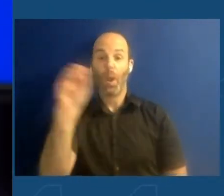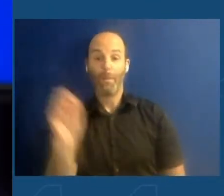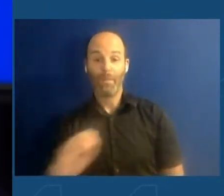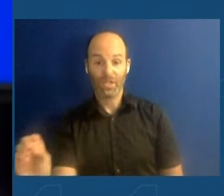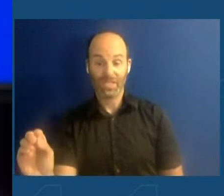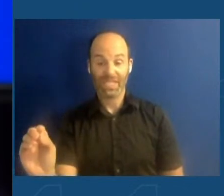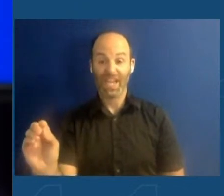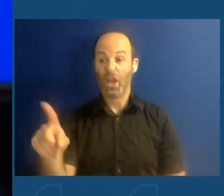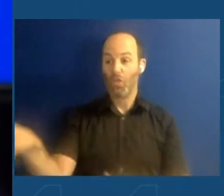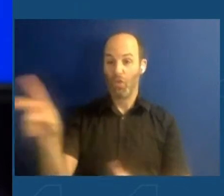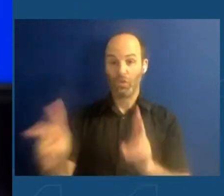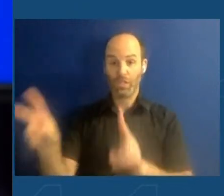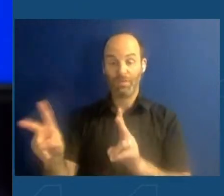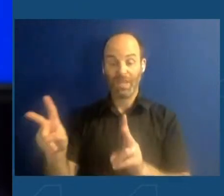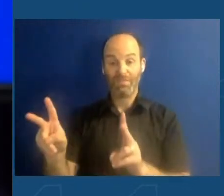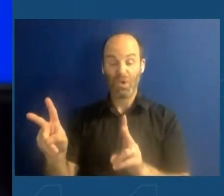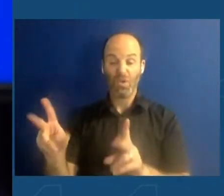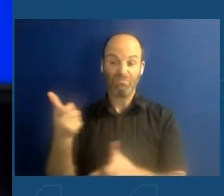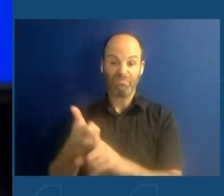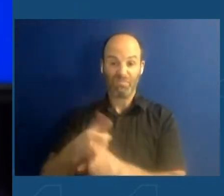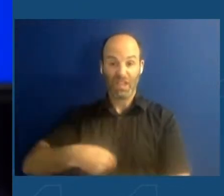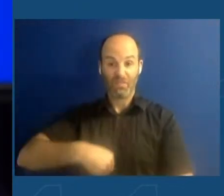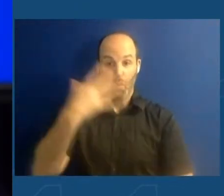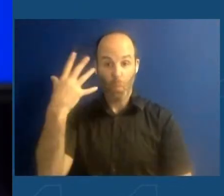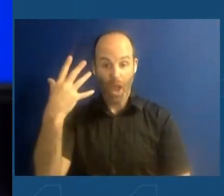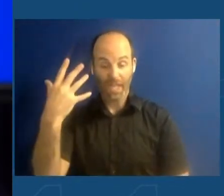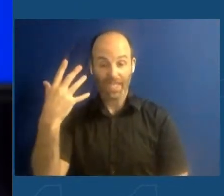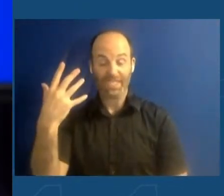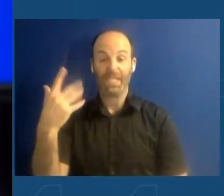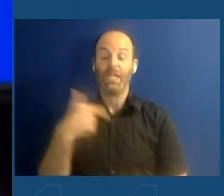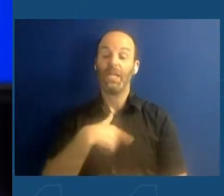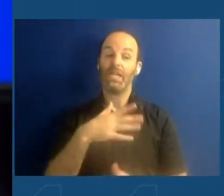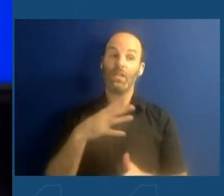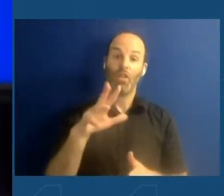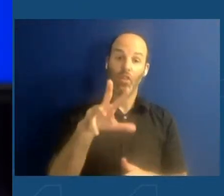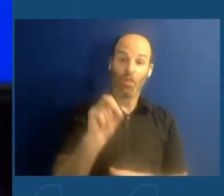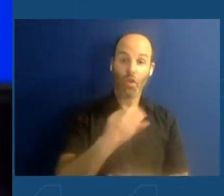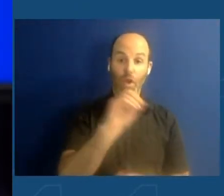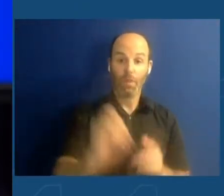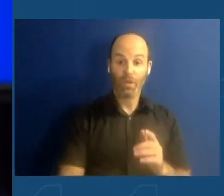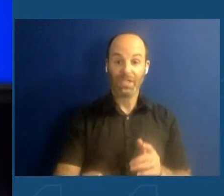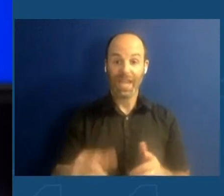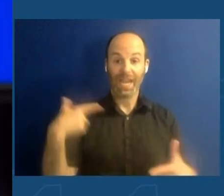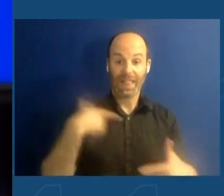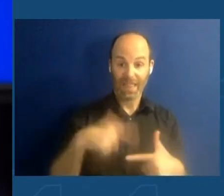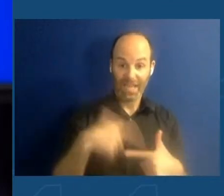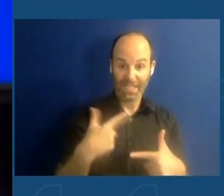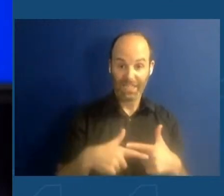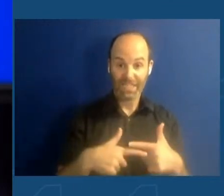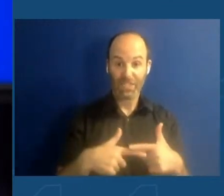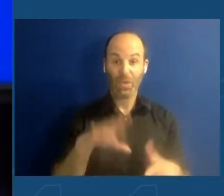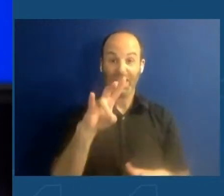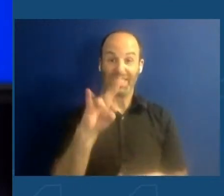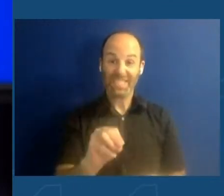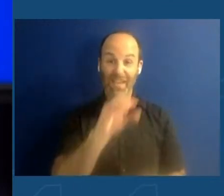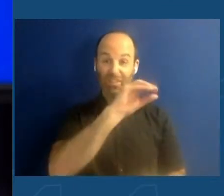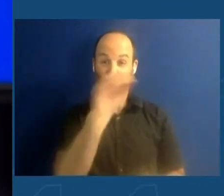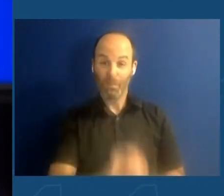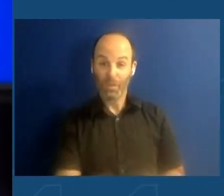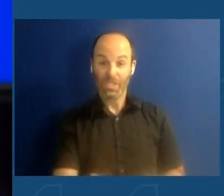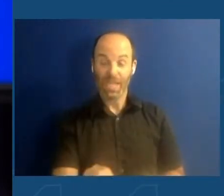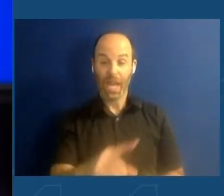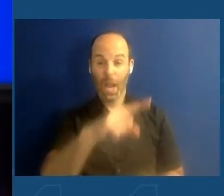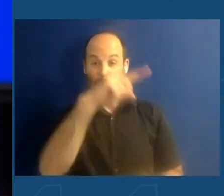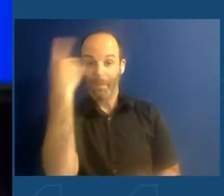who identify as white, 30% as Latino, 17% as Black or African American. In terms of who's